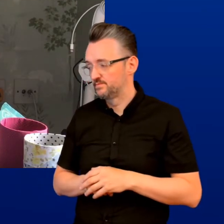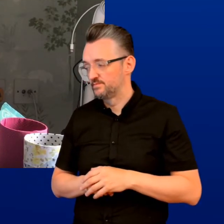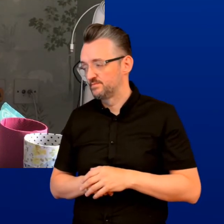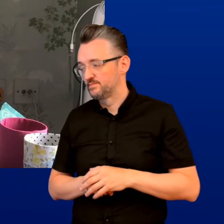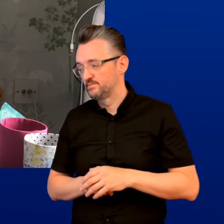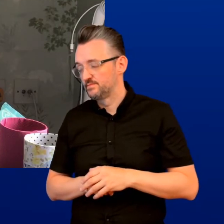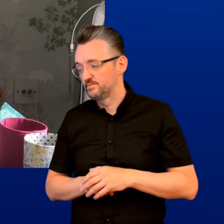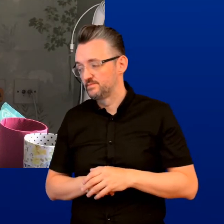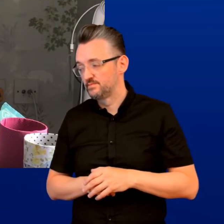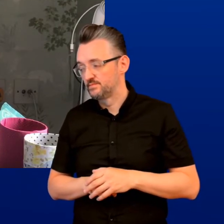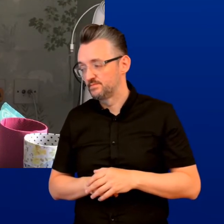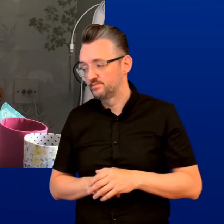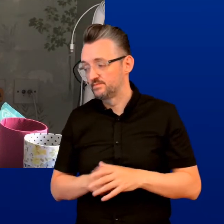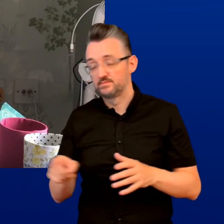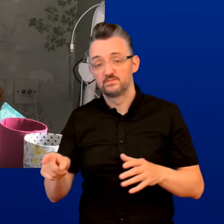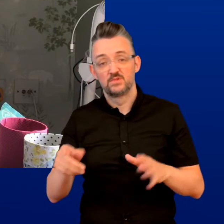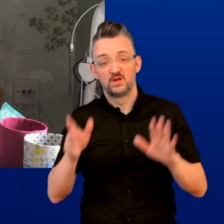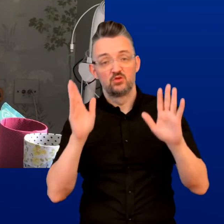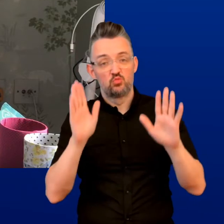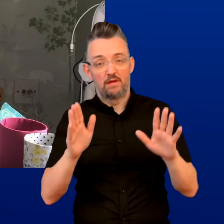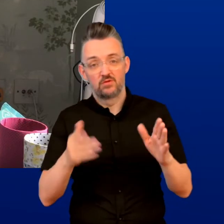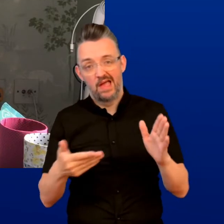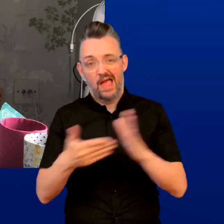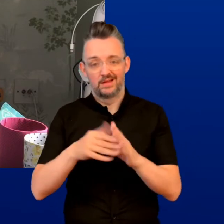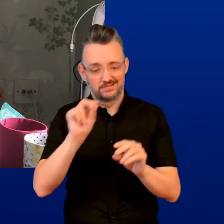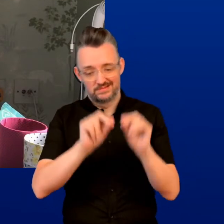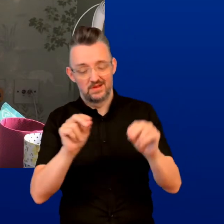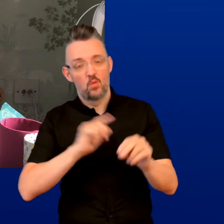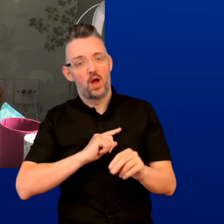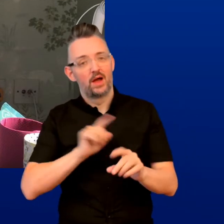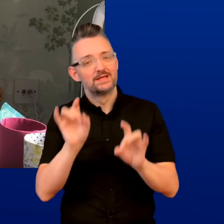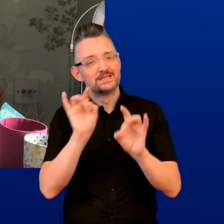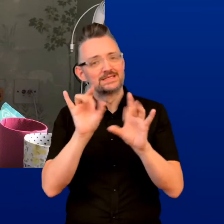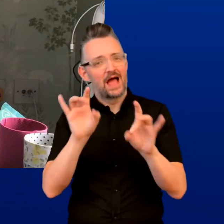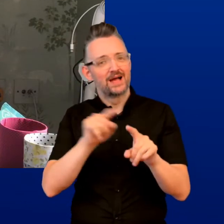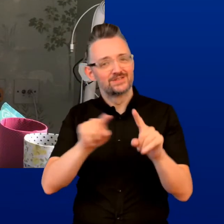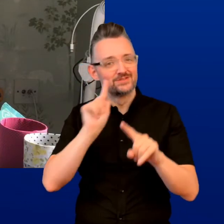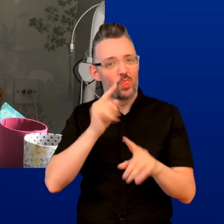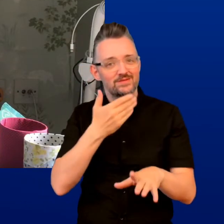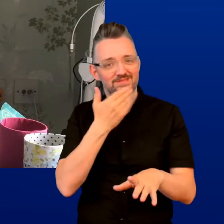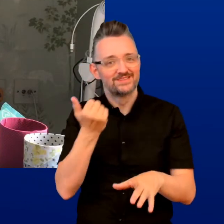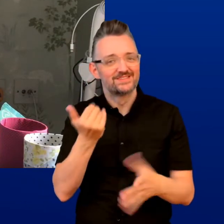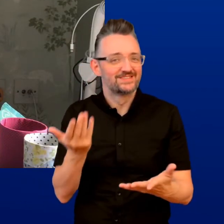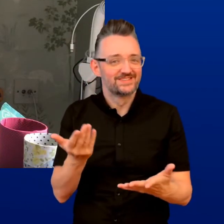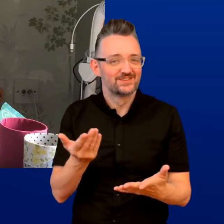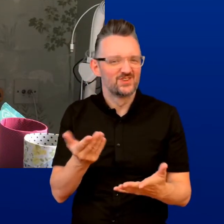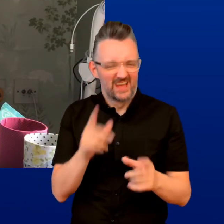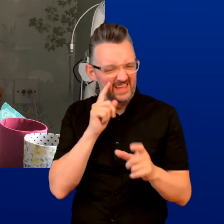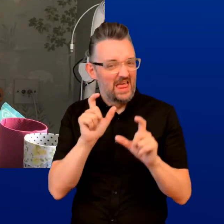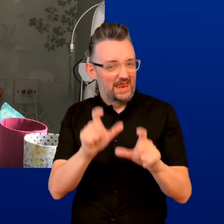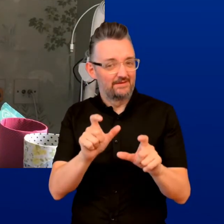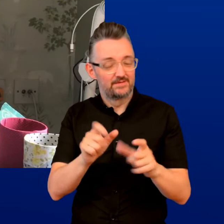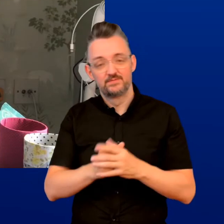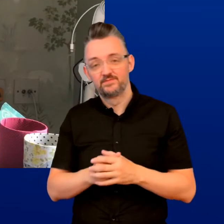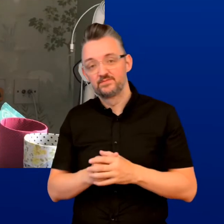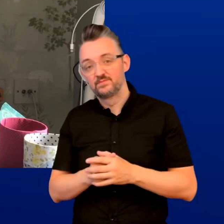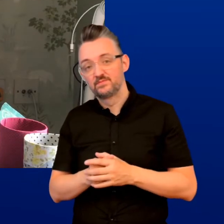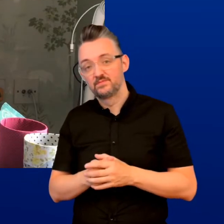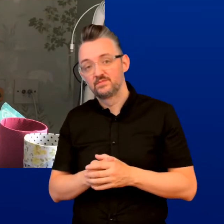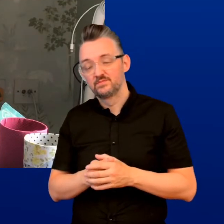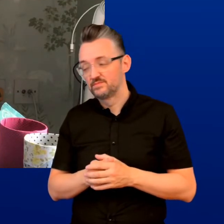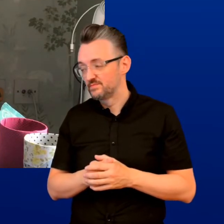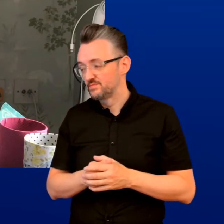And with this one, you don't have to decorate it too much, because the stars are quite nice on it. But if you want, you